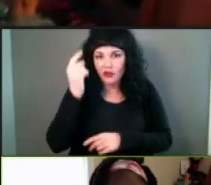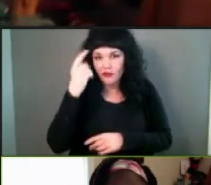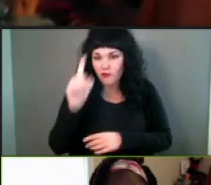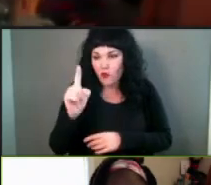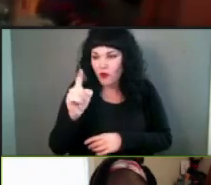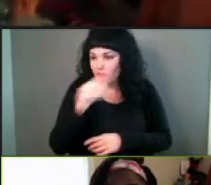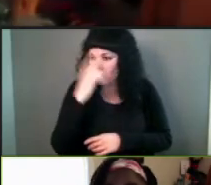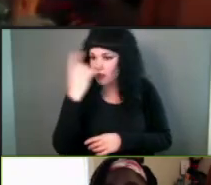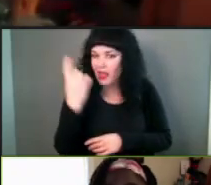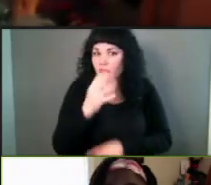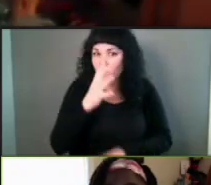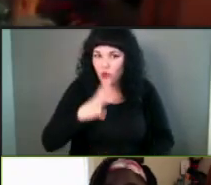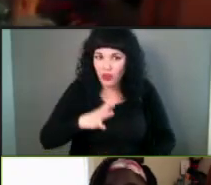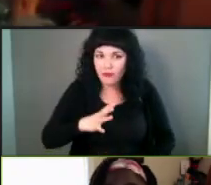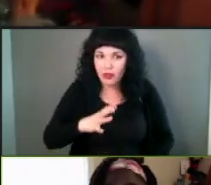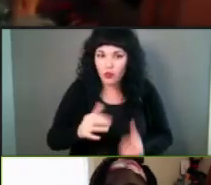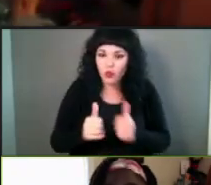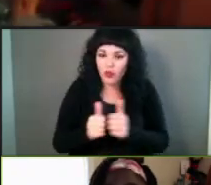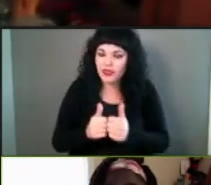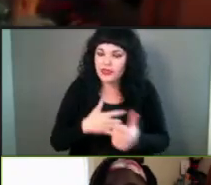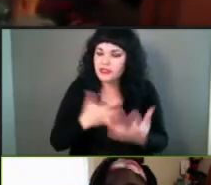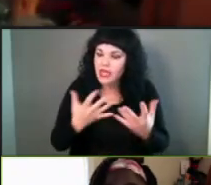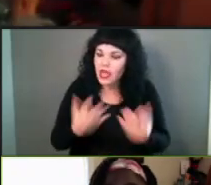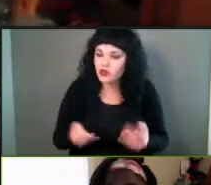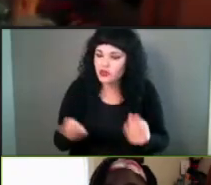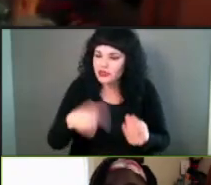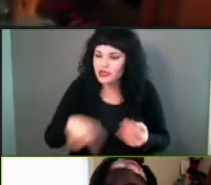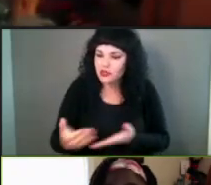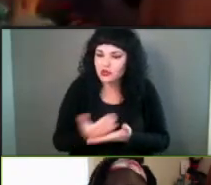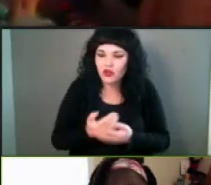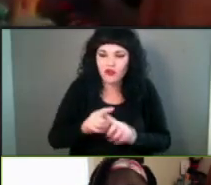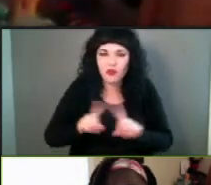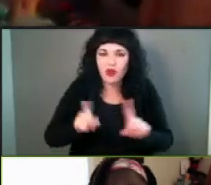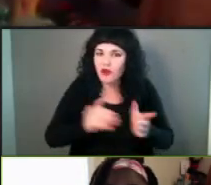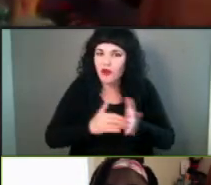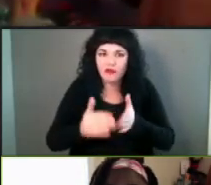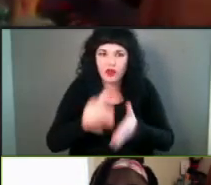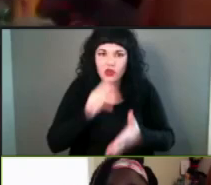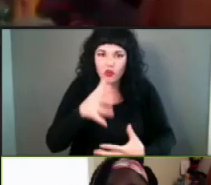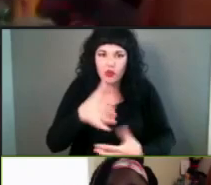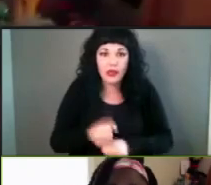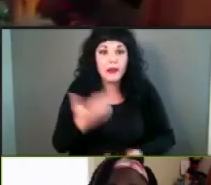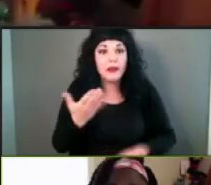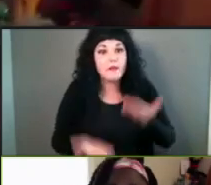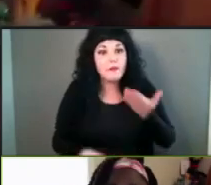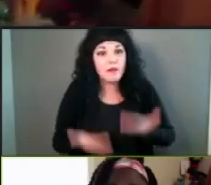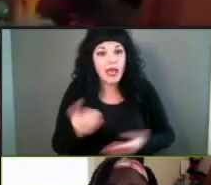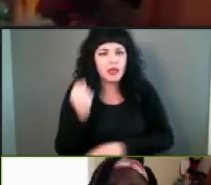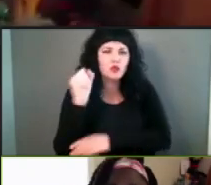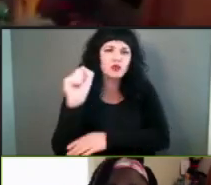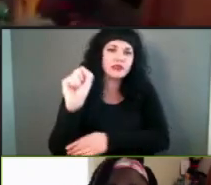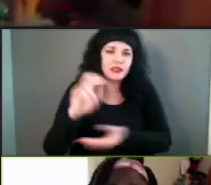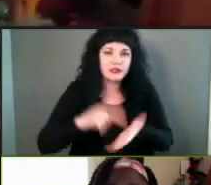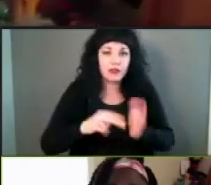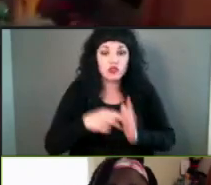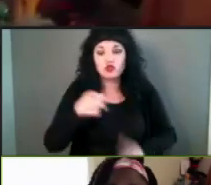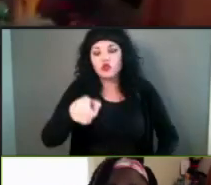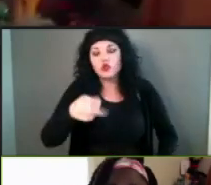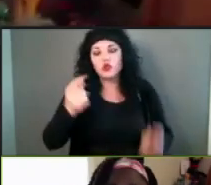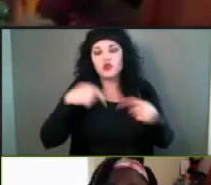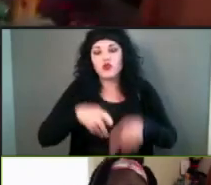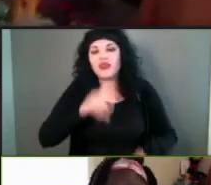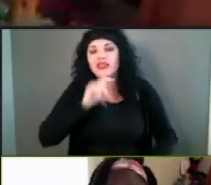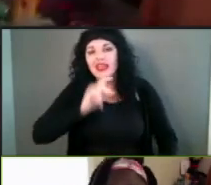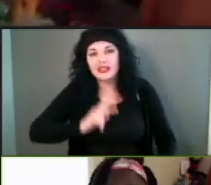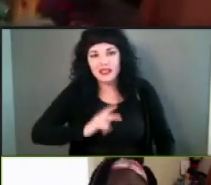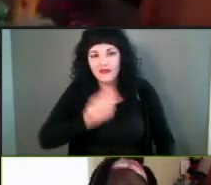given. For you, it might look like standing up to your family at Thanksgiving dinner when they make racist, sexist, and/or